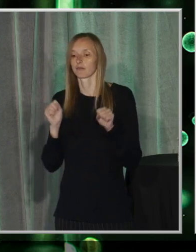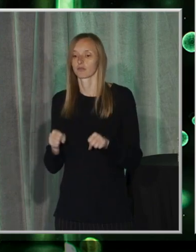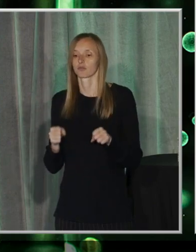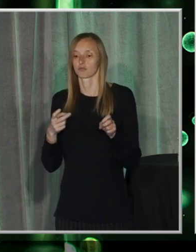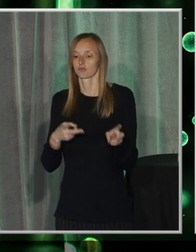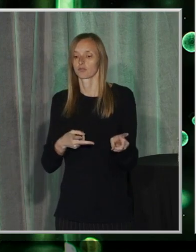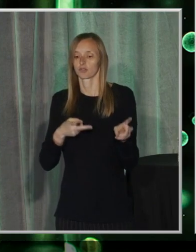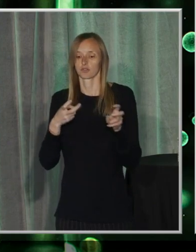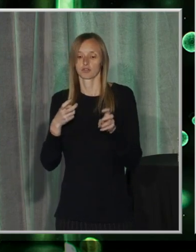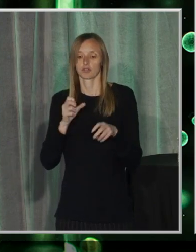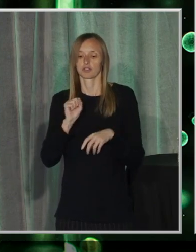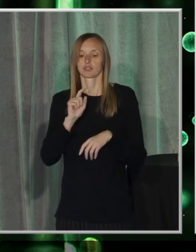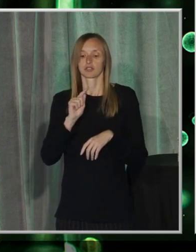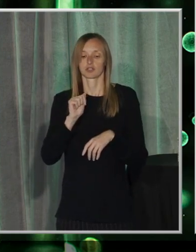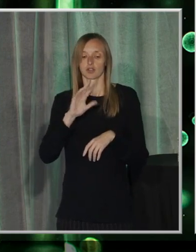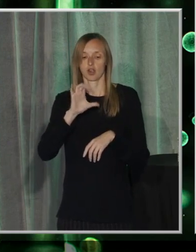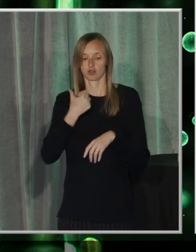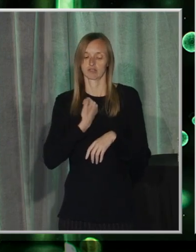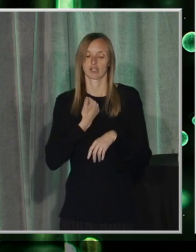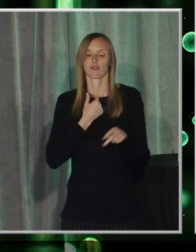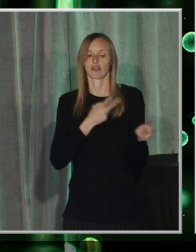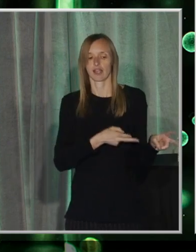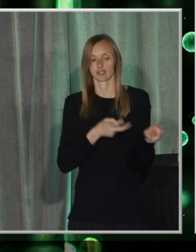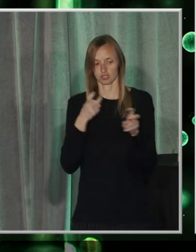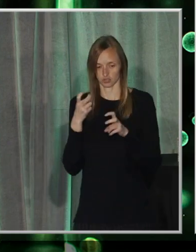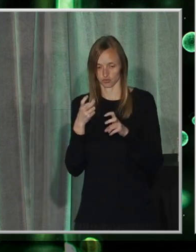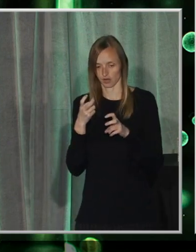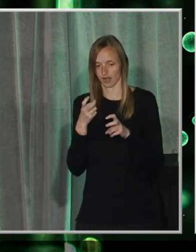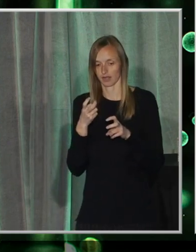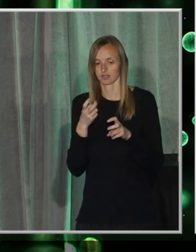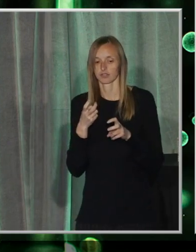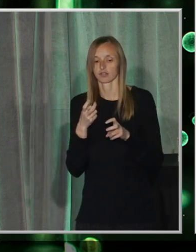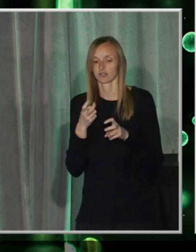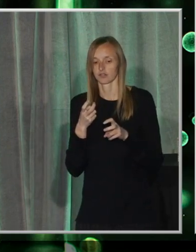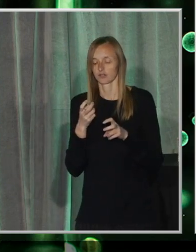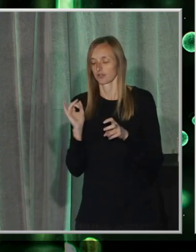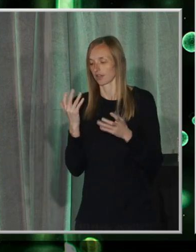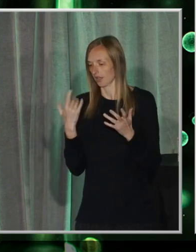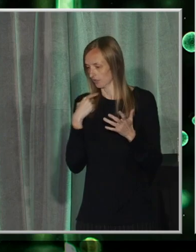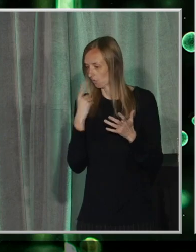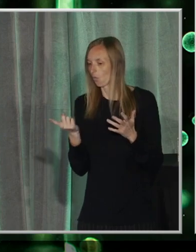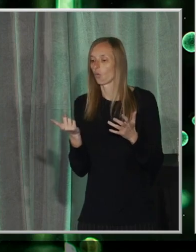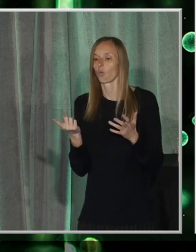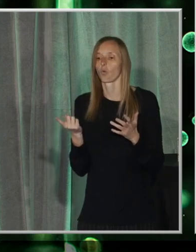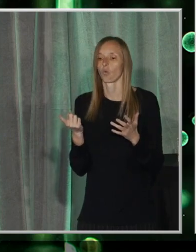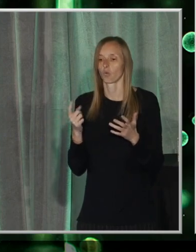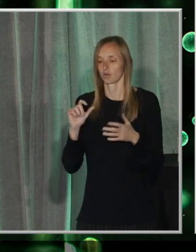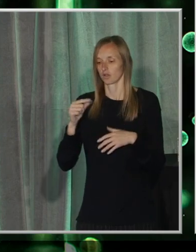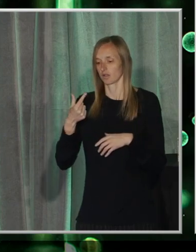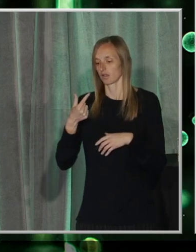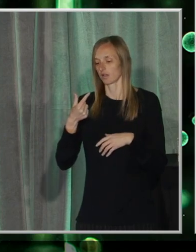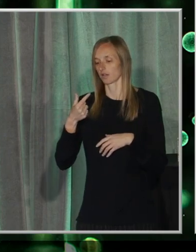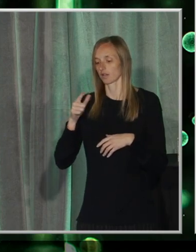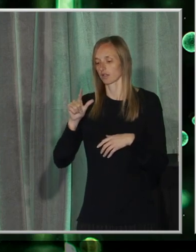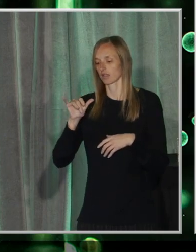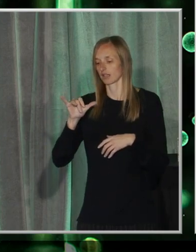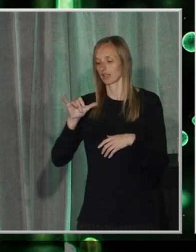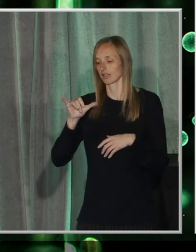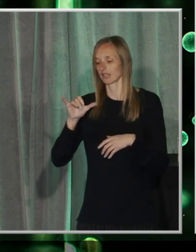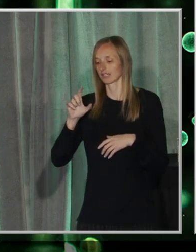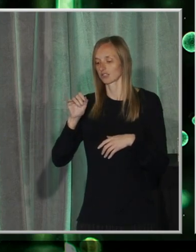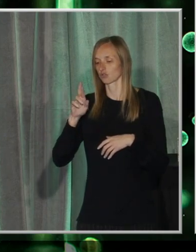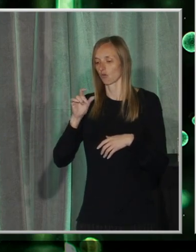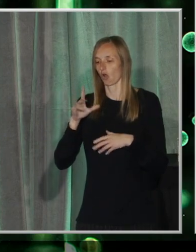extract our own starch and apply all, just like I told you, putting the glycerol as our